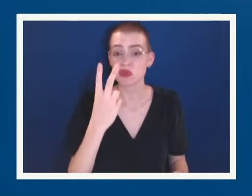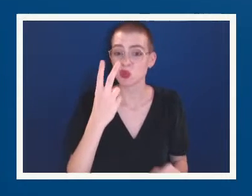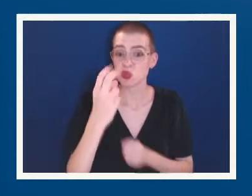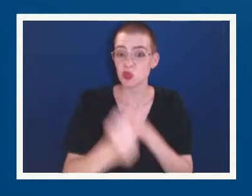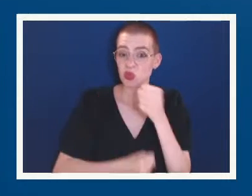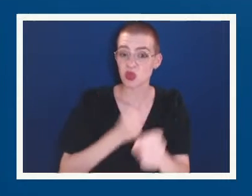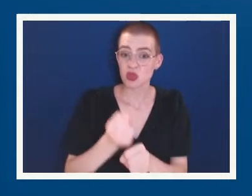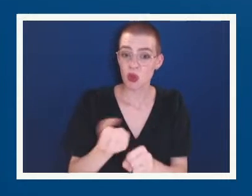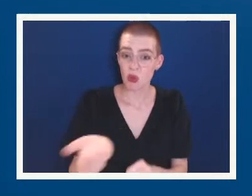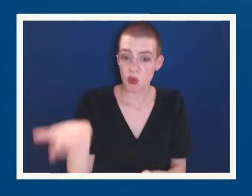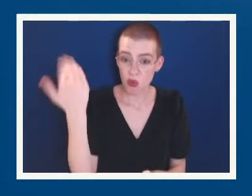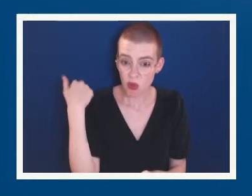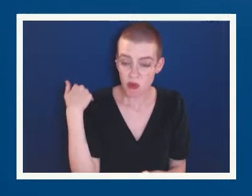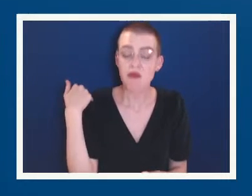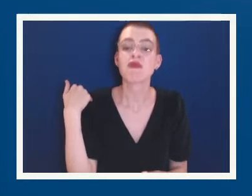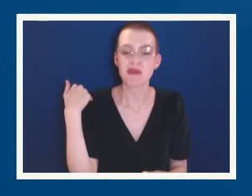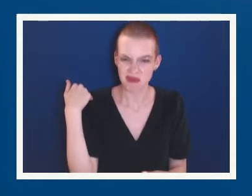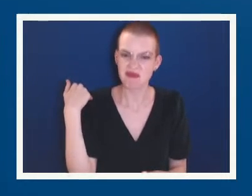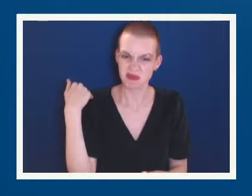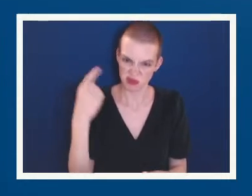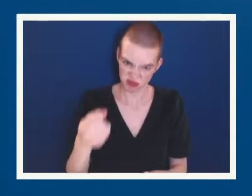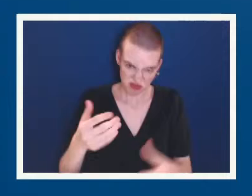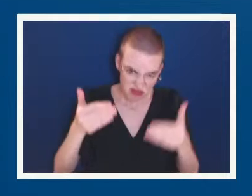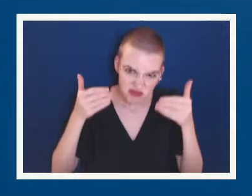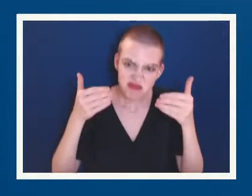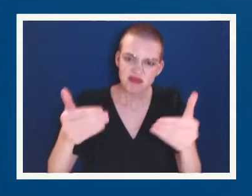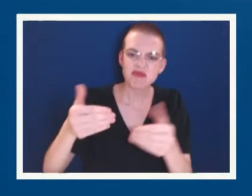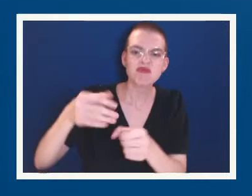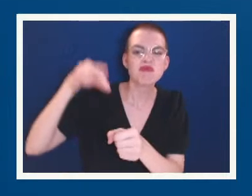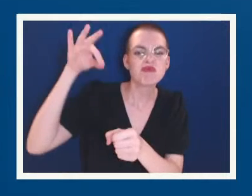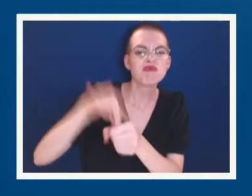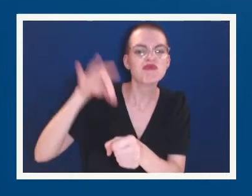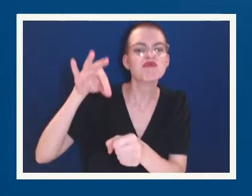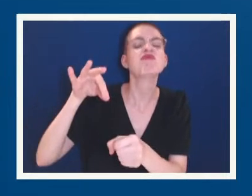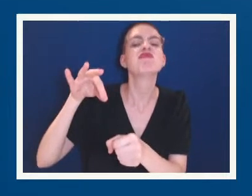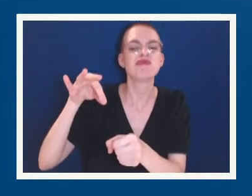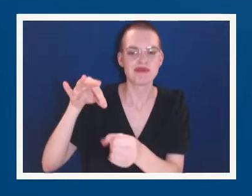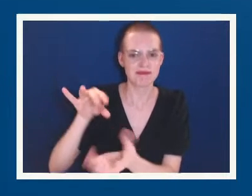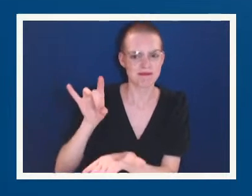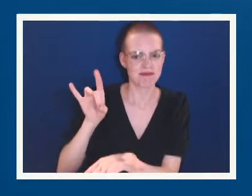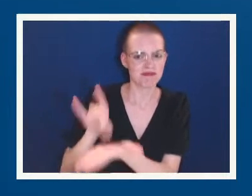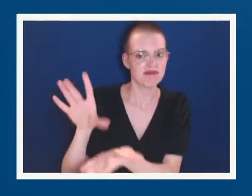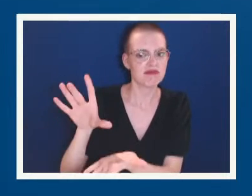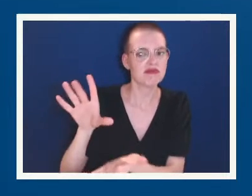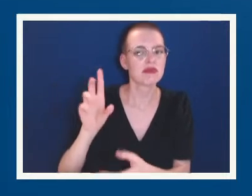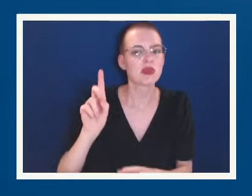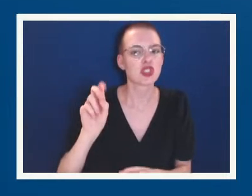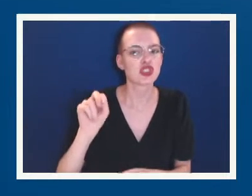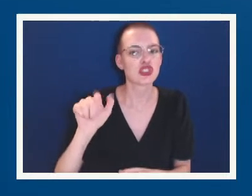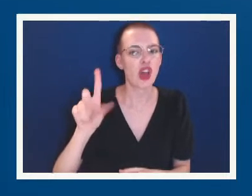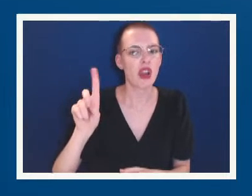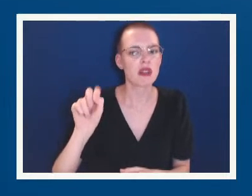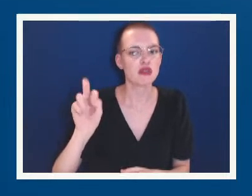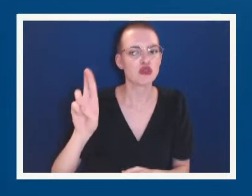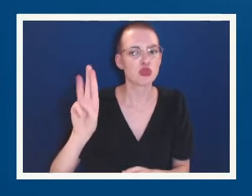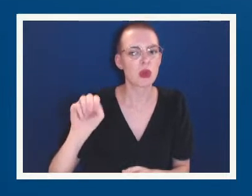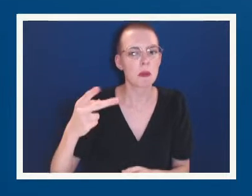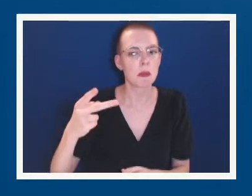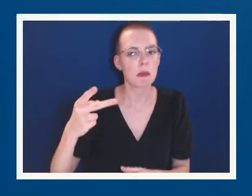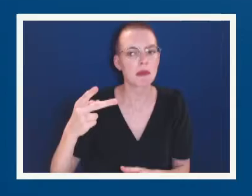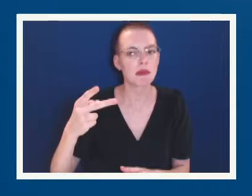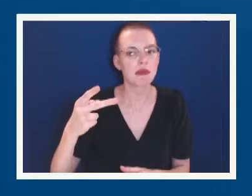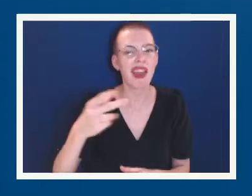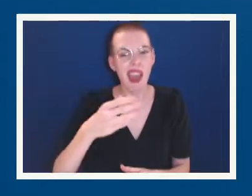you used that power to make Donald Trump not only a former president, but you made him a defeated